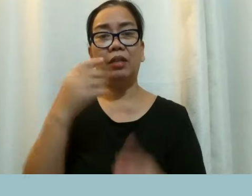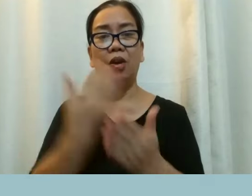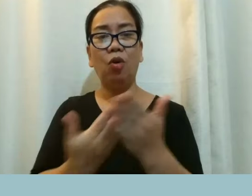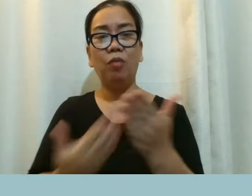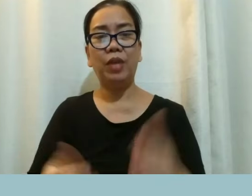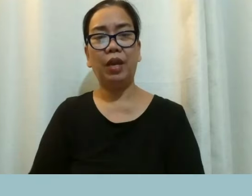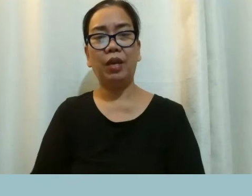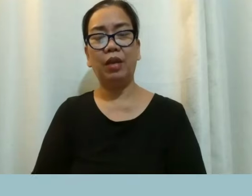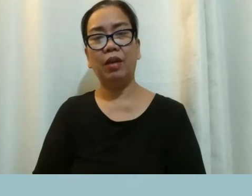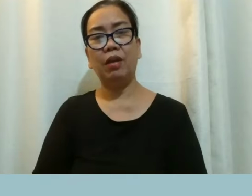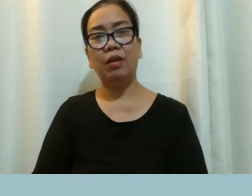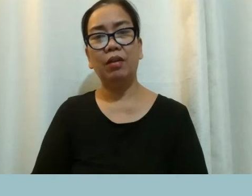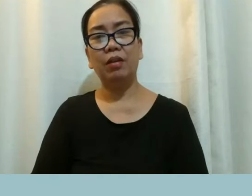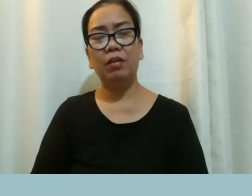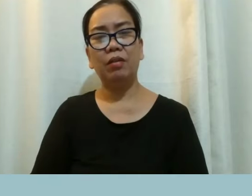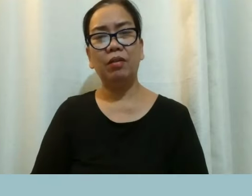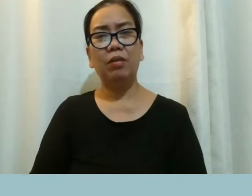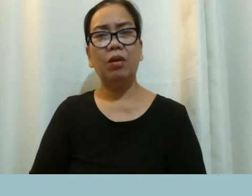translucent object.